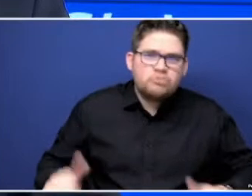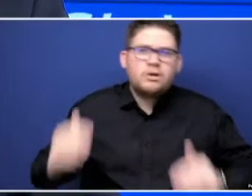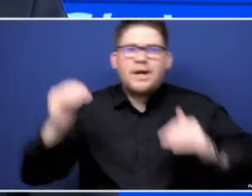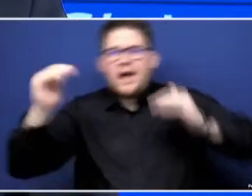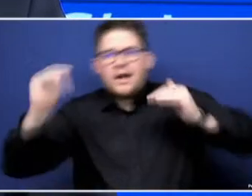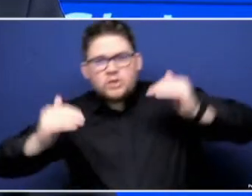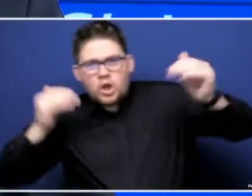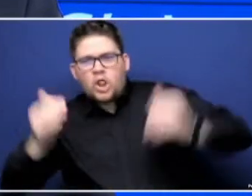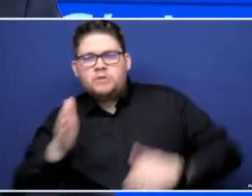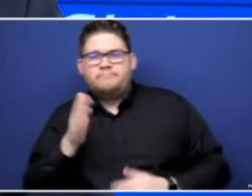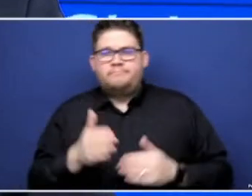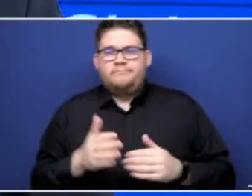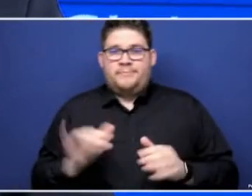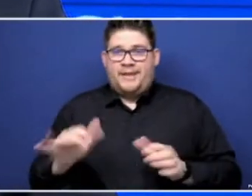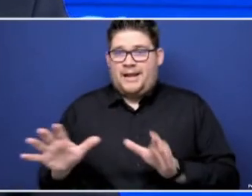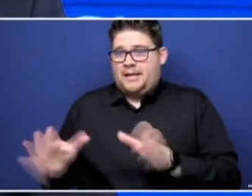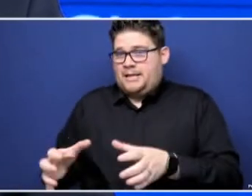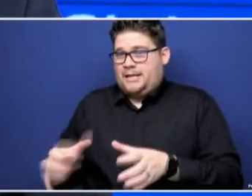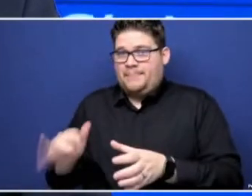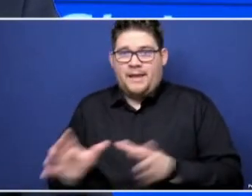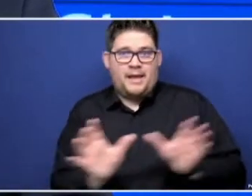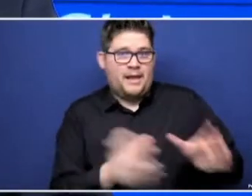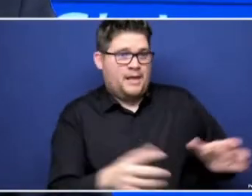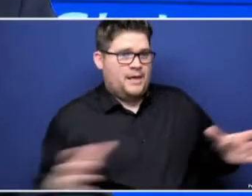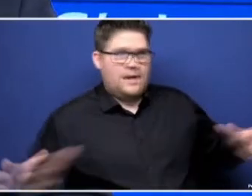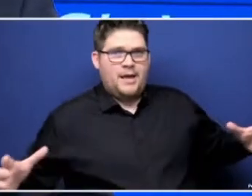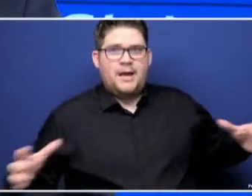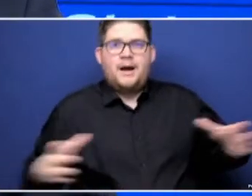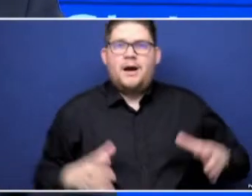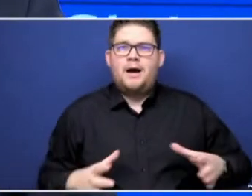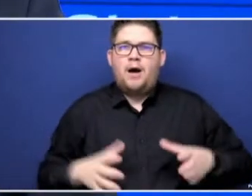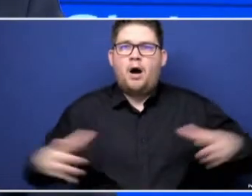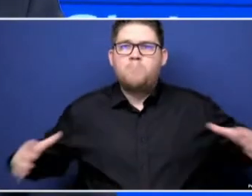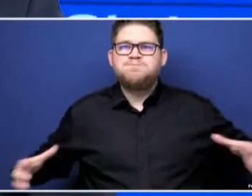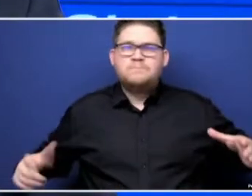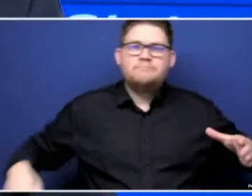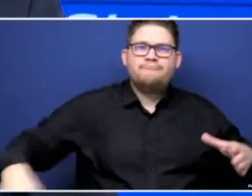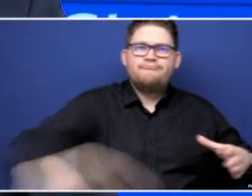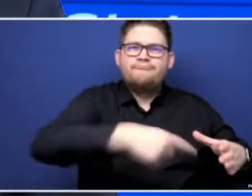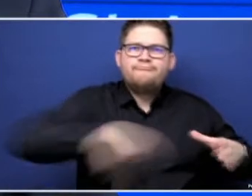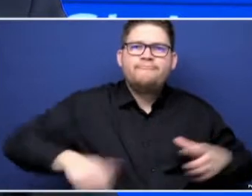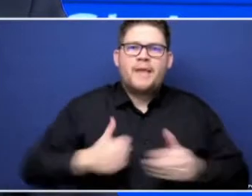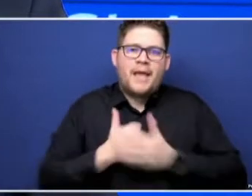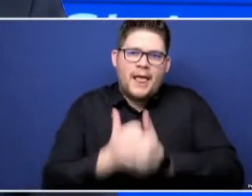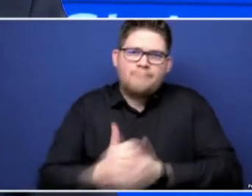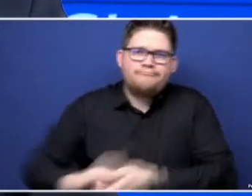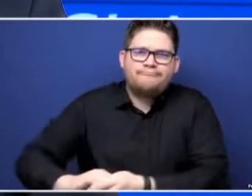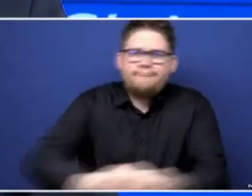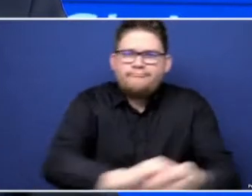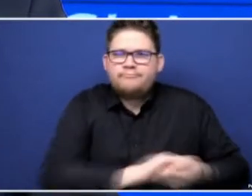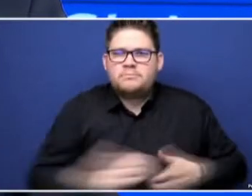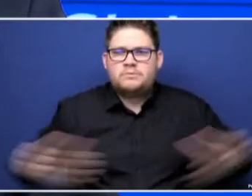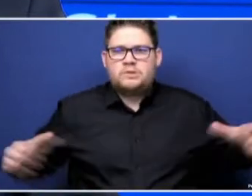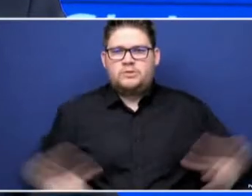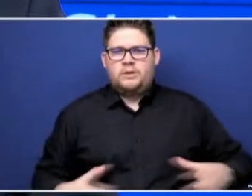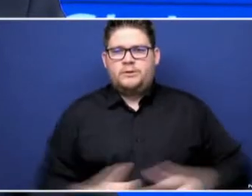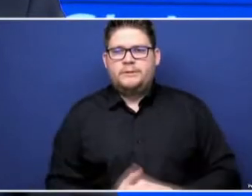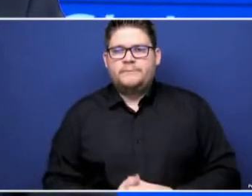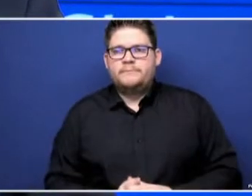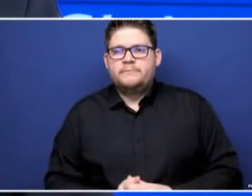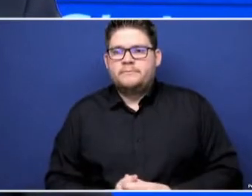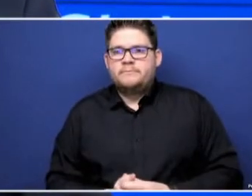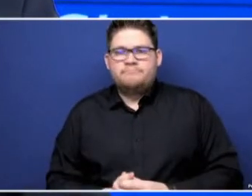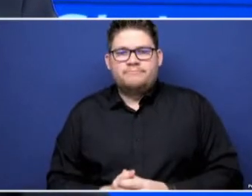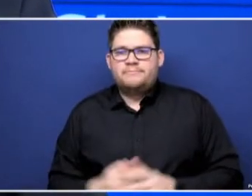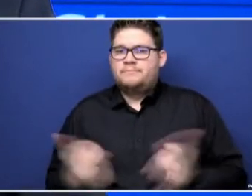the tourism industry's behalf to the federal government to, speak to U.S. lawmakers who are considering the bill that would